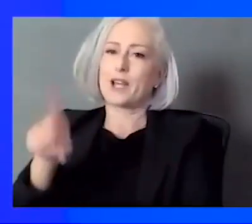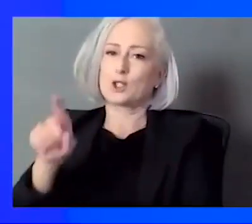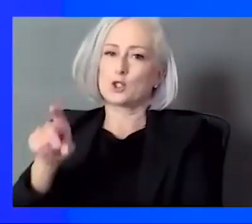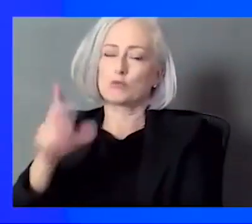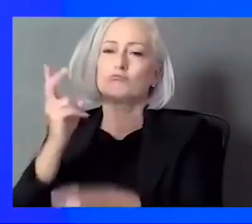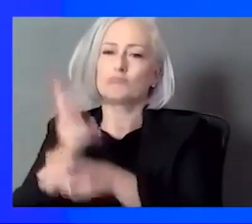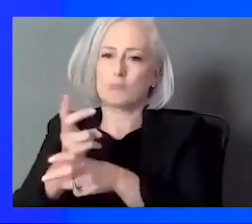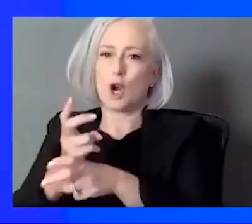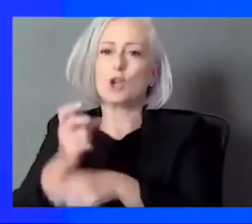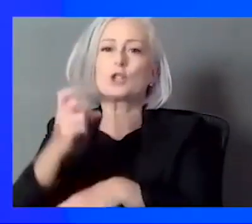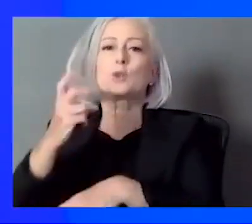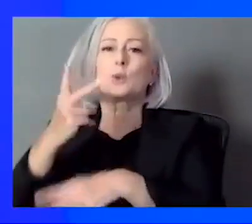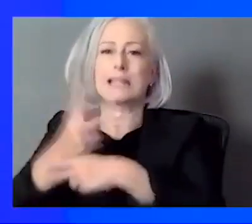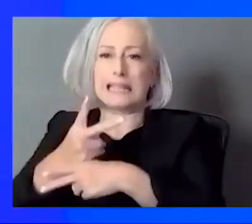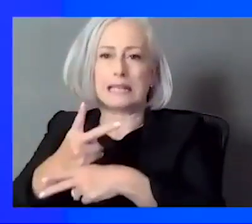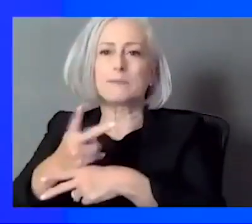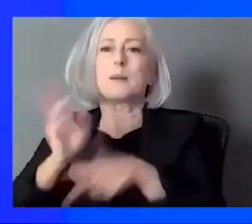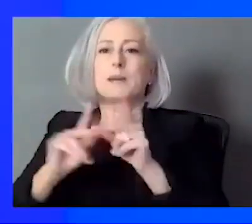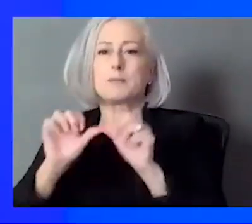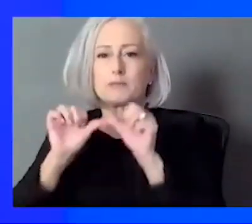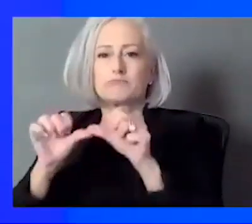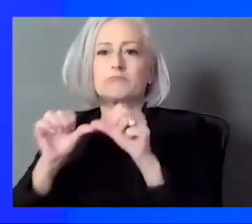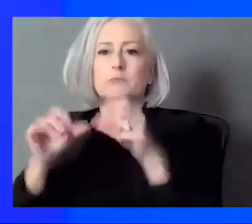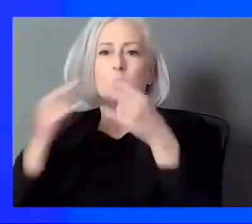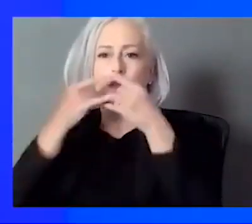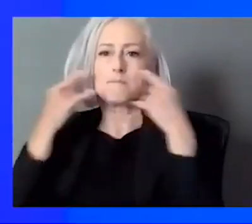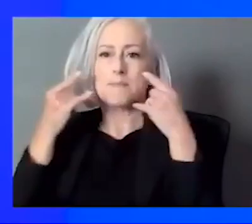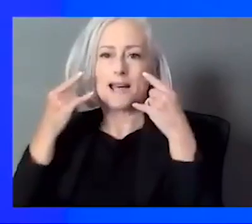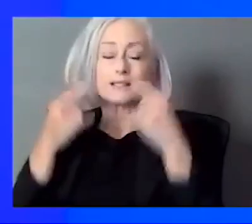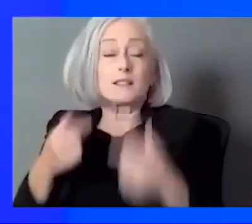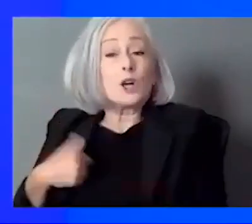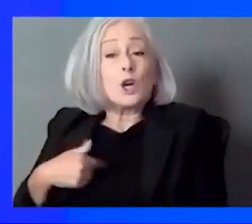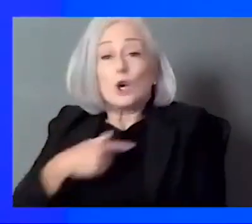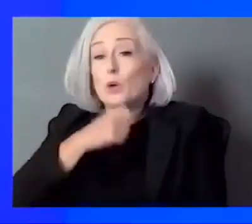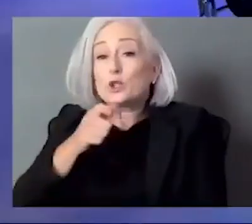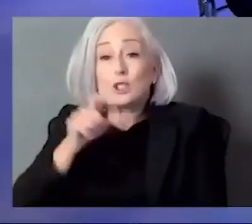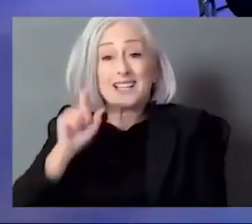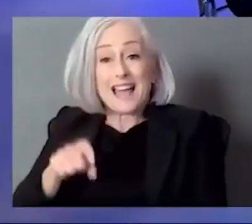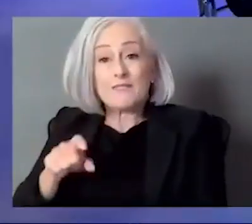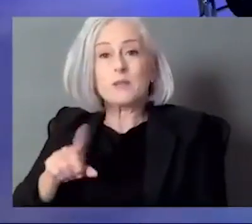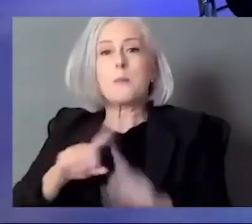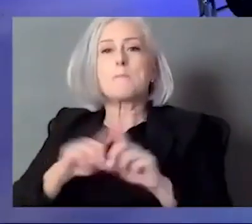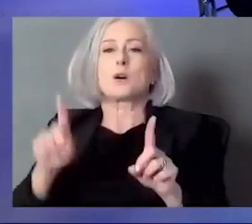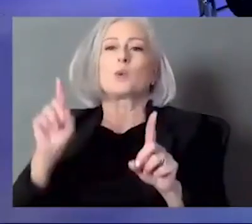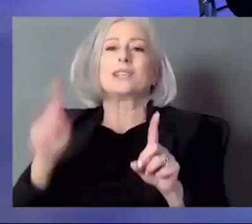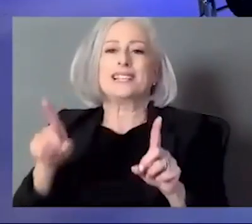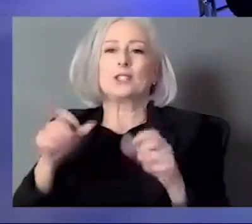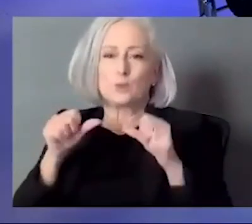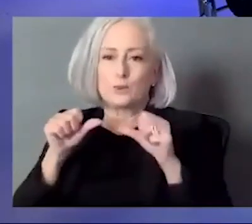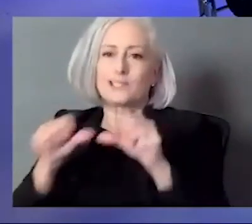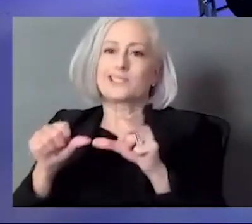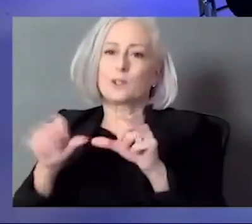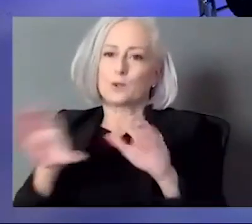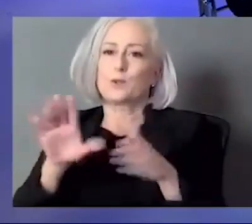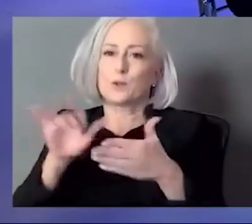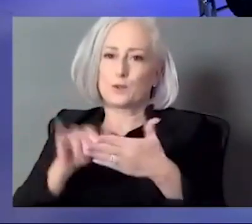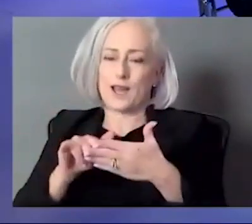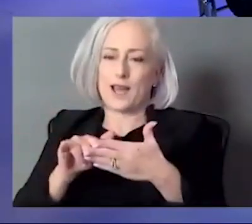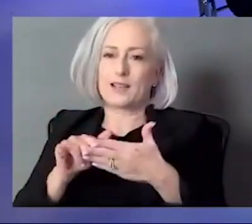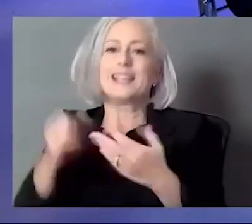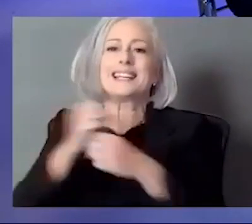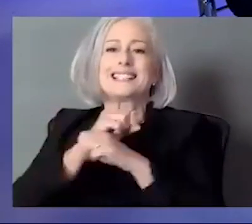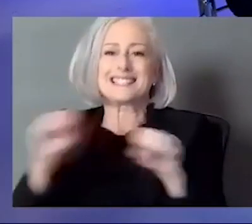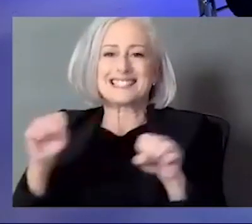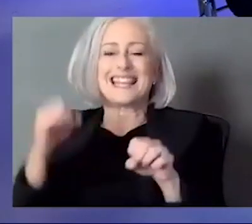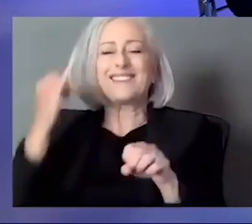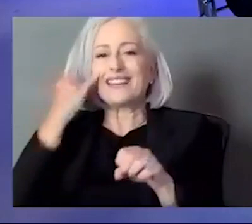their mask on. We shouldn't have to mask, but right now we have to do that, and that is a safe thing to do, especially if you are unvaccinated.